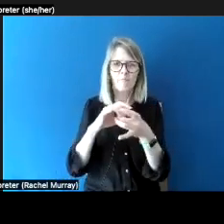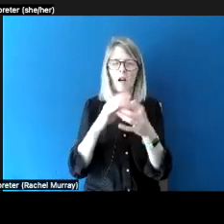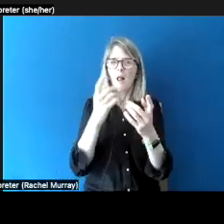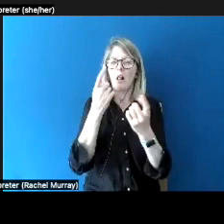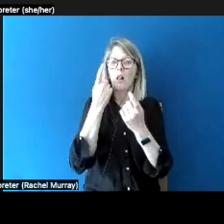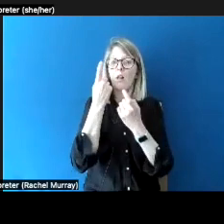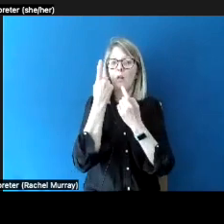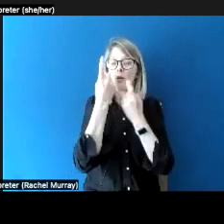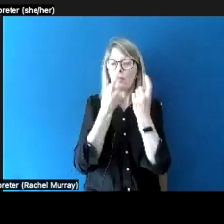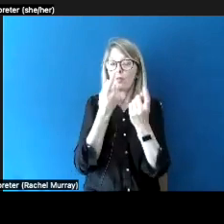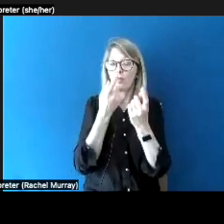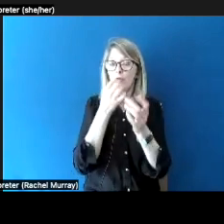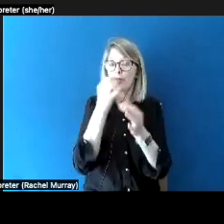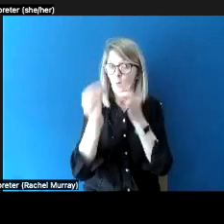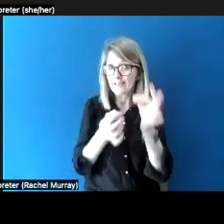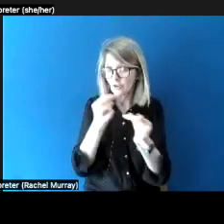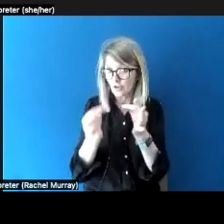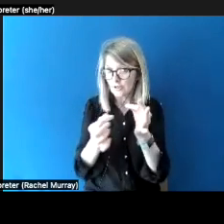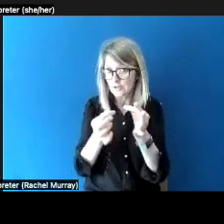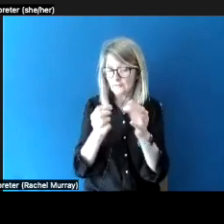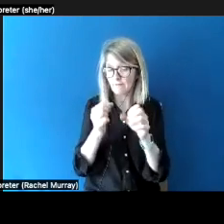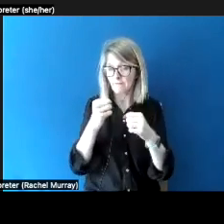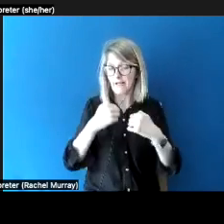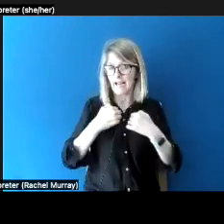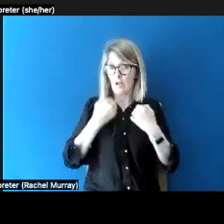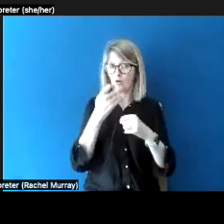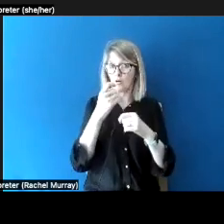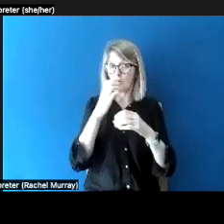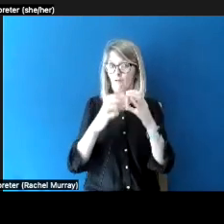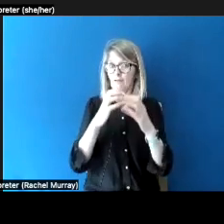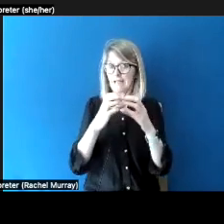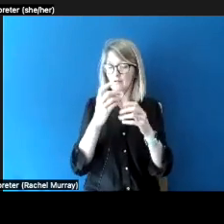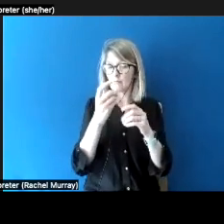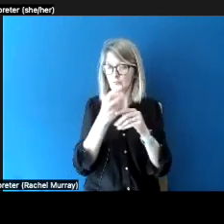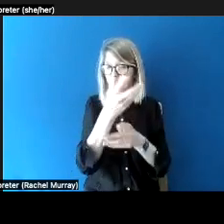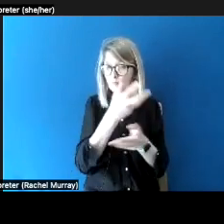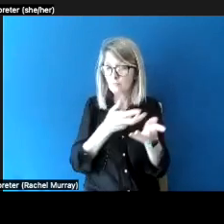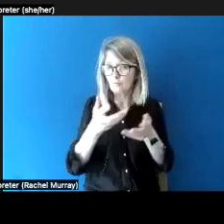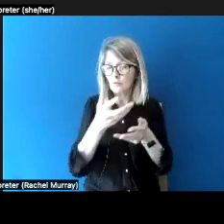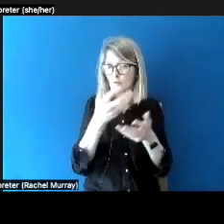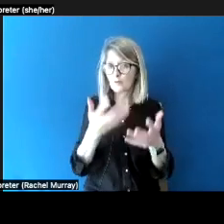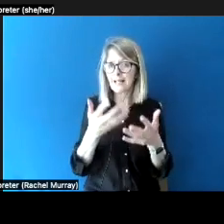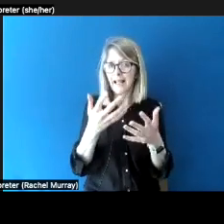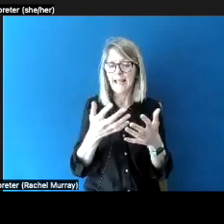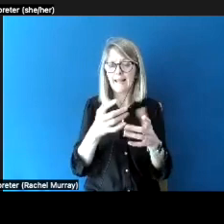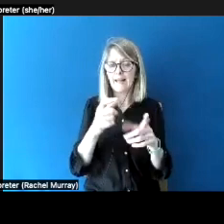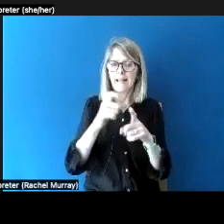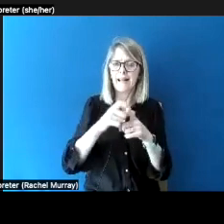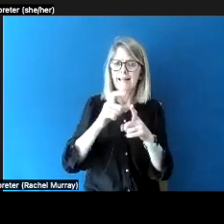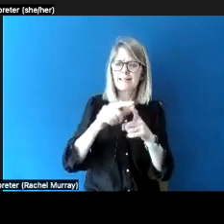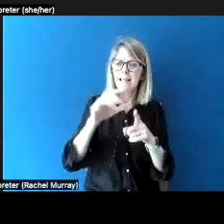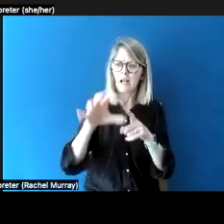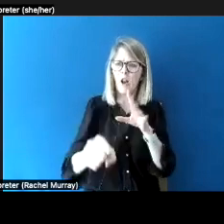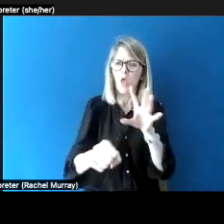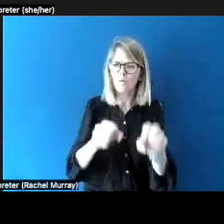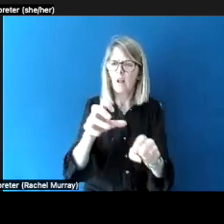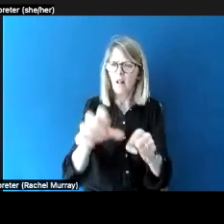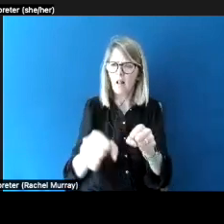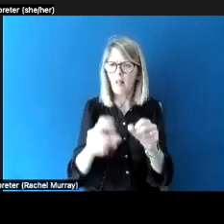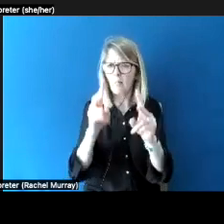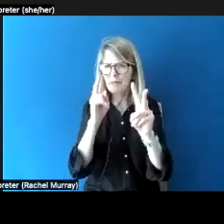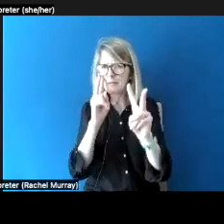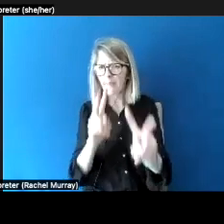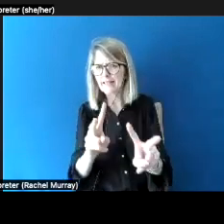for us for our conversation today is, what is a decolonial perspective on power